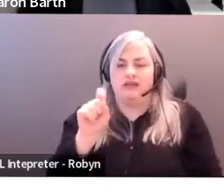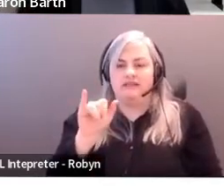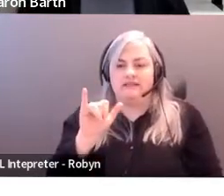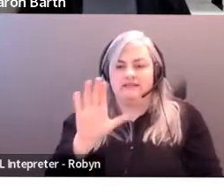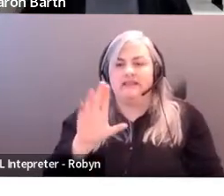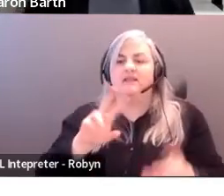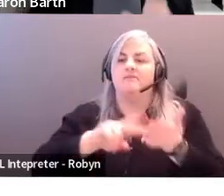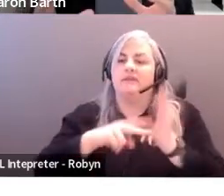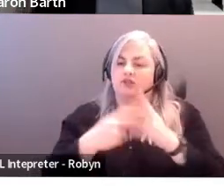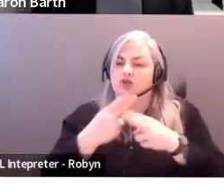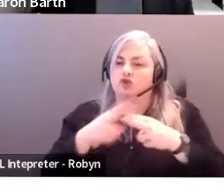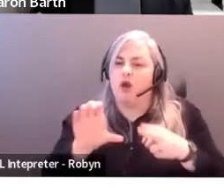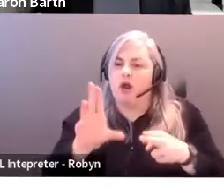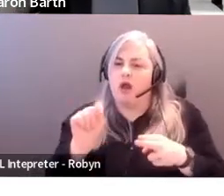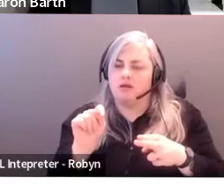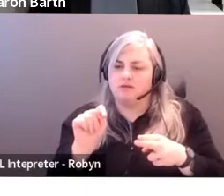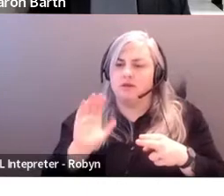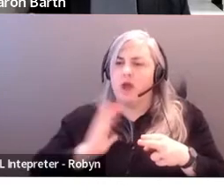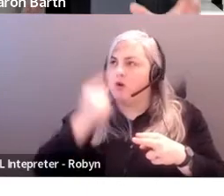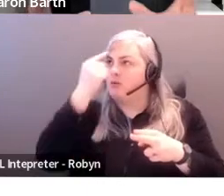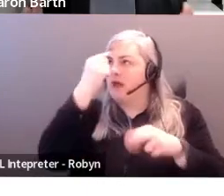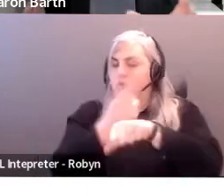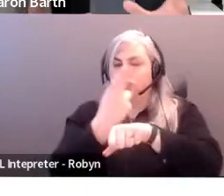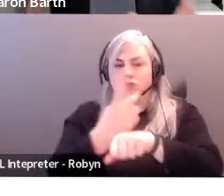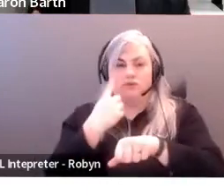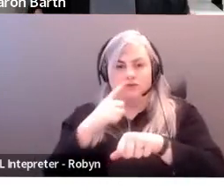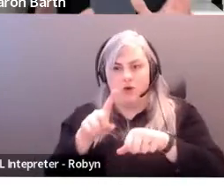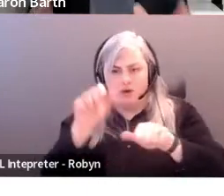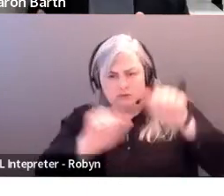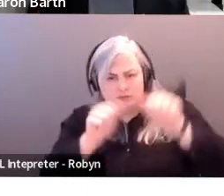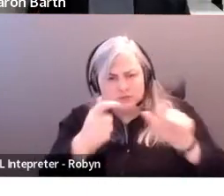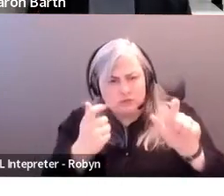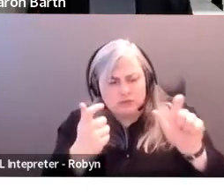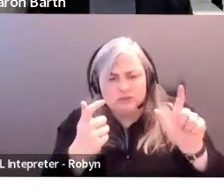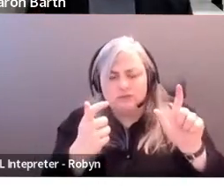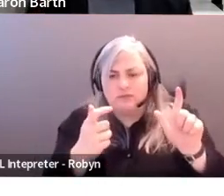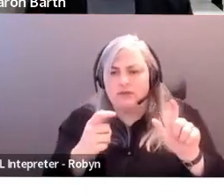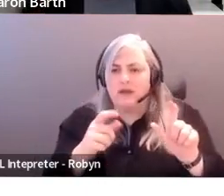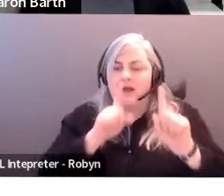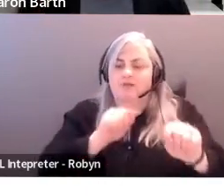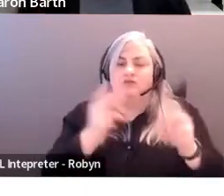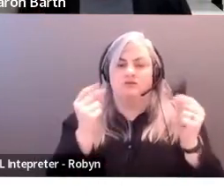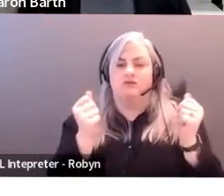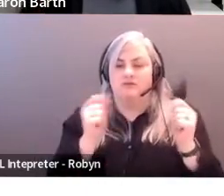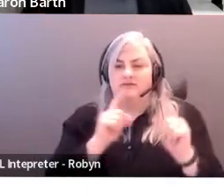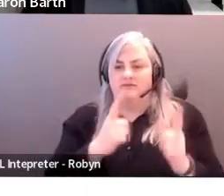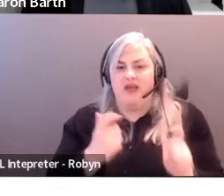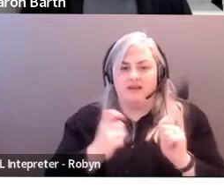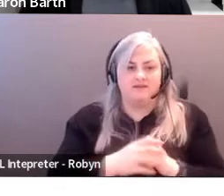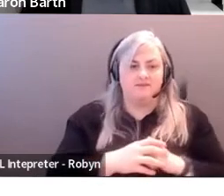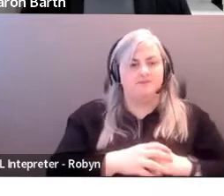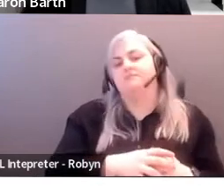or shortcuts, to quickly assess a situation and come up with a fast, pretty good answer.